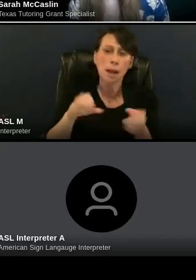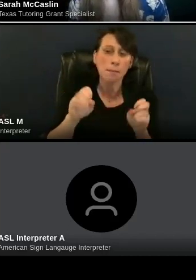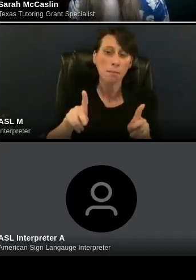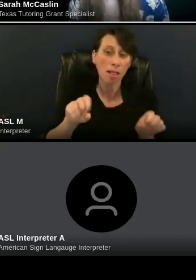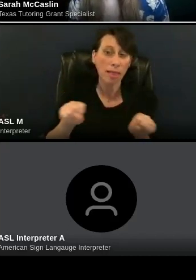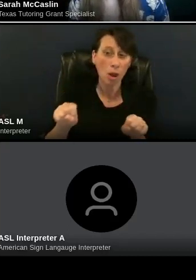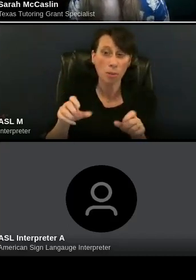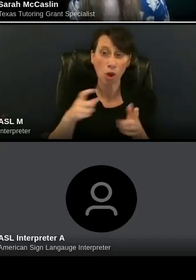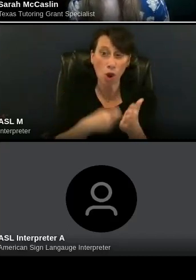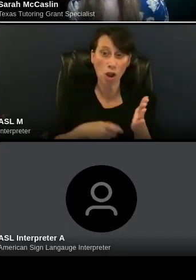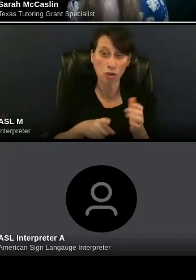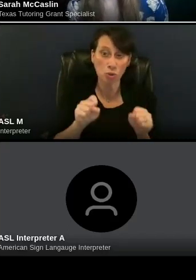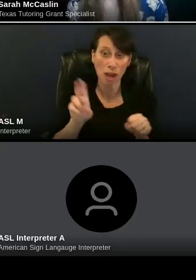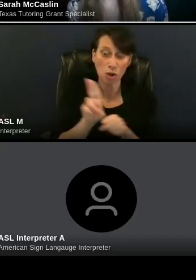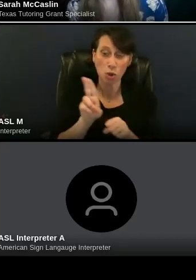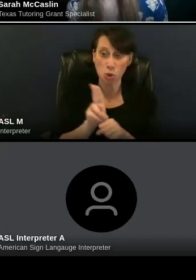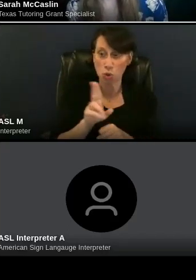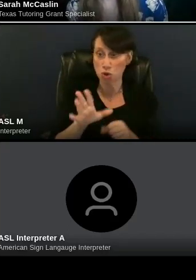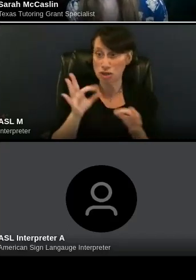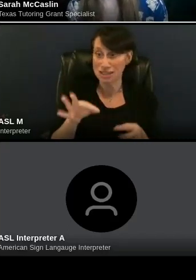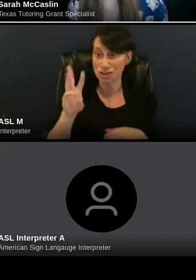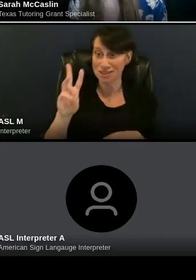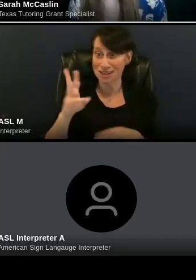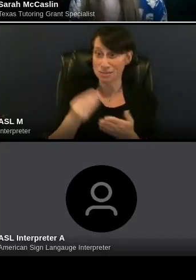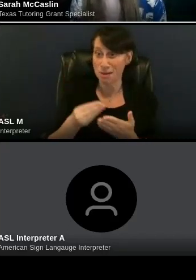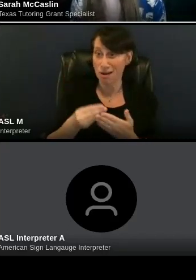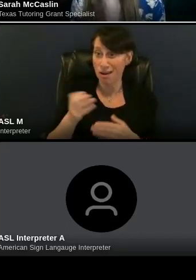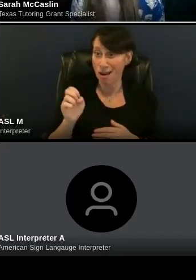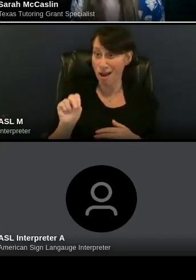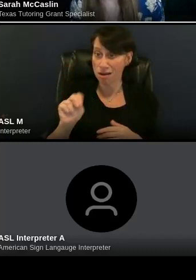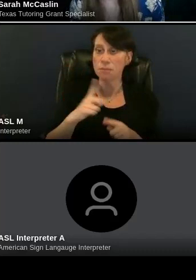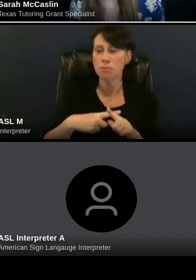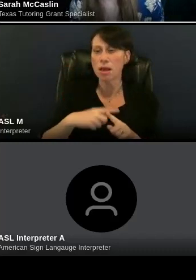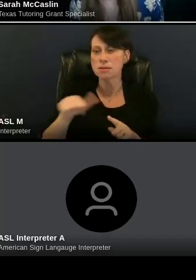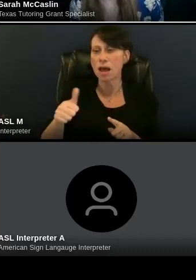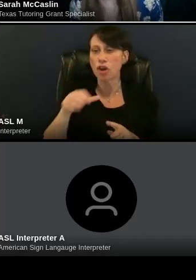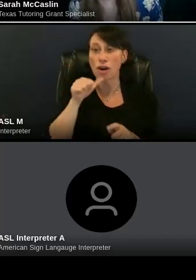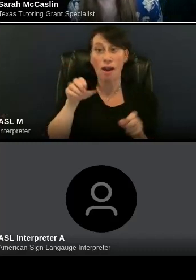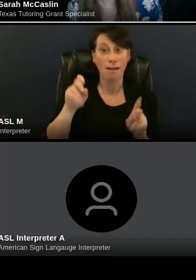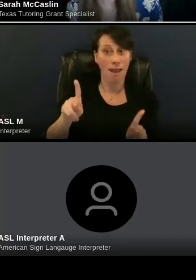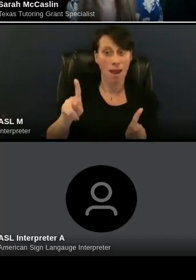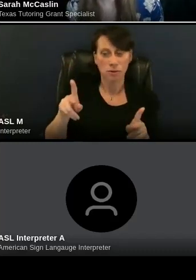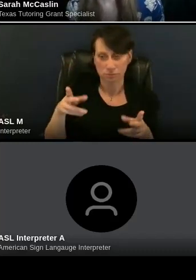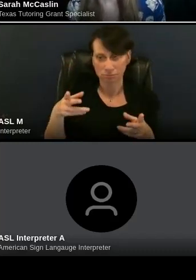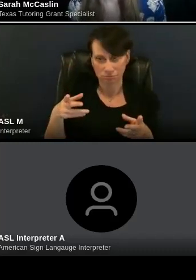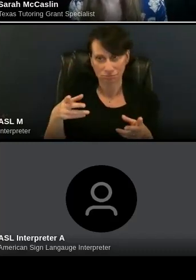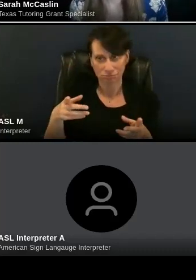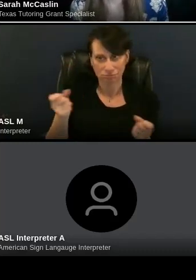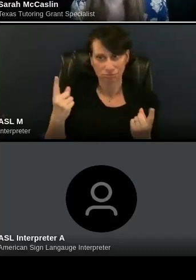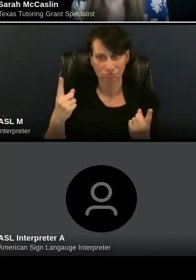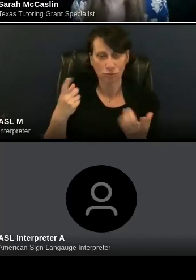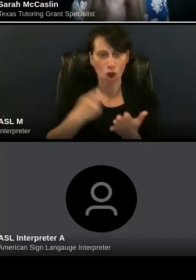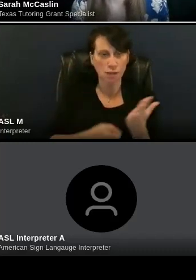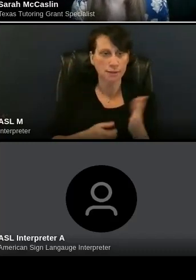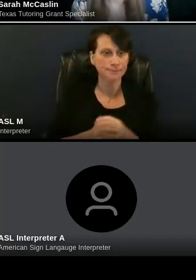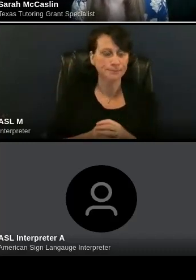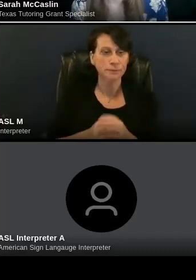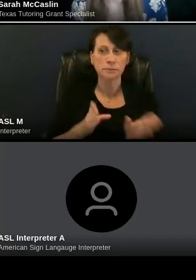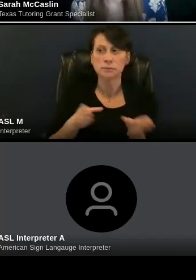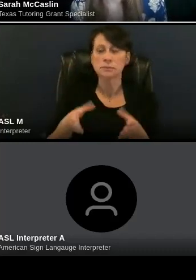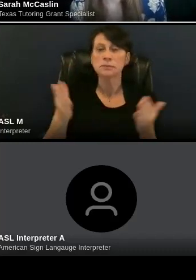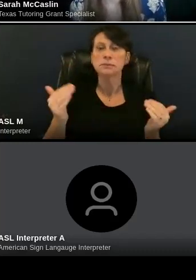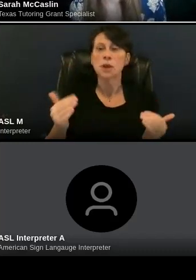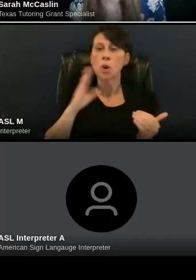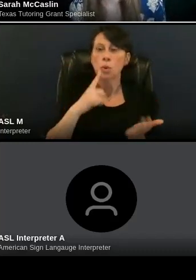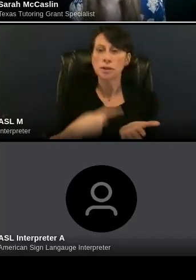costs that you can use your Decision 6 money on, as well as some unallowable costs. Afterwards, we'll look at